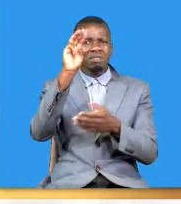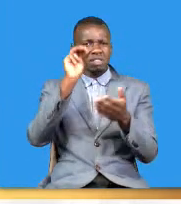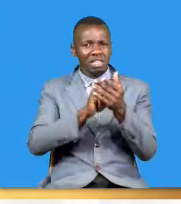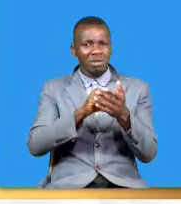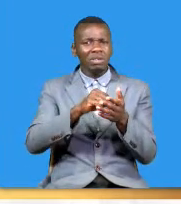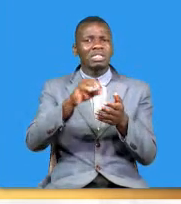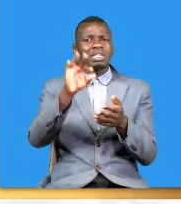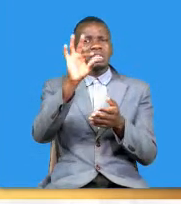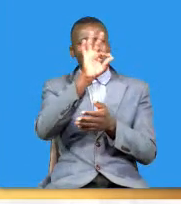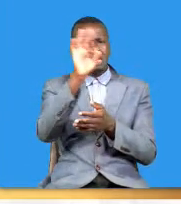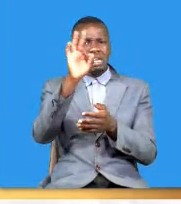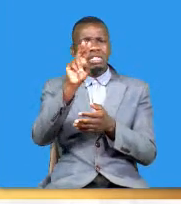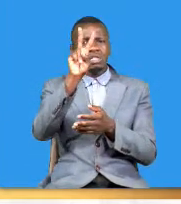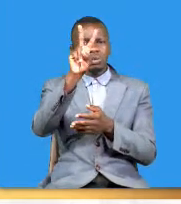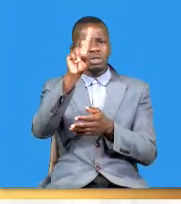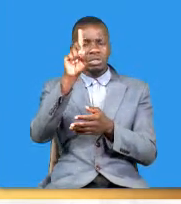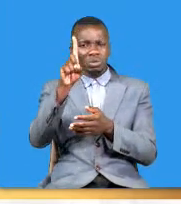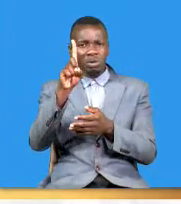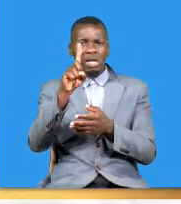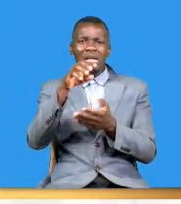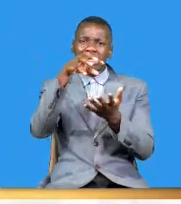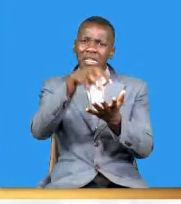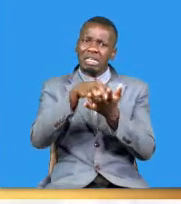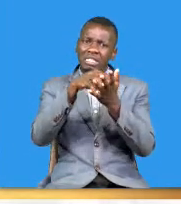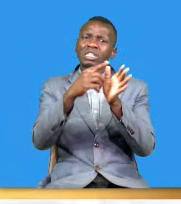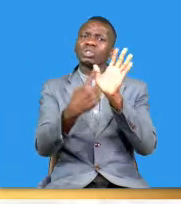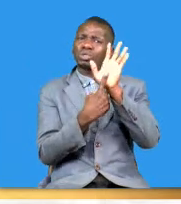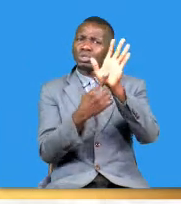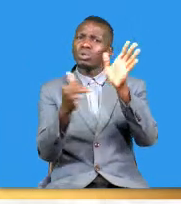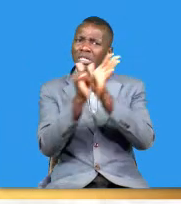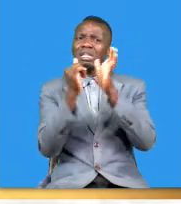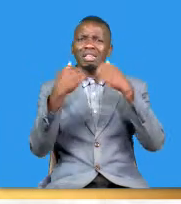7,920 cases, showing an increase of